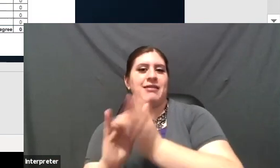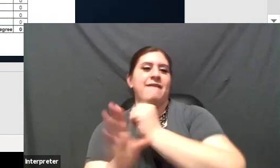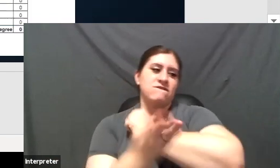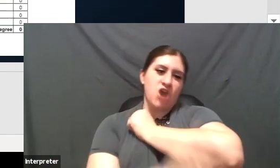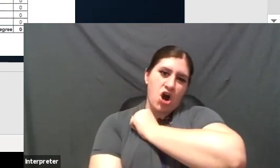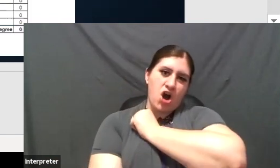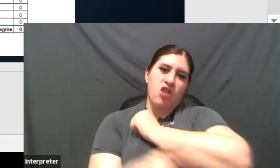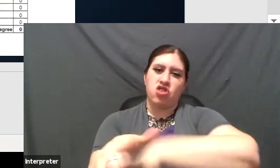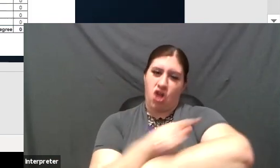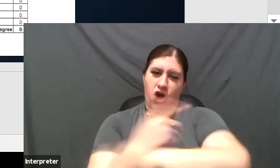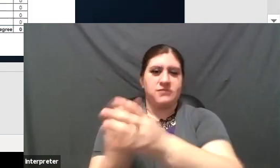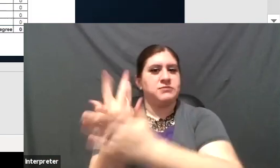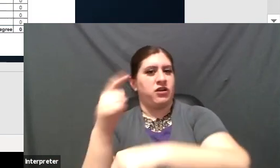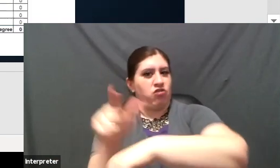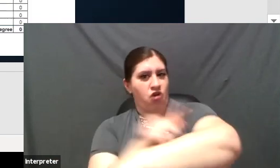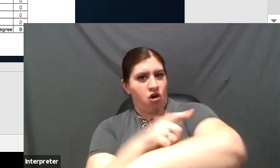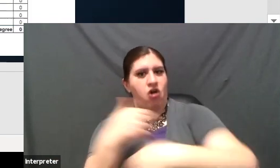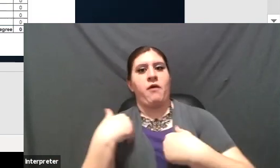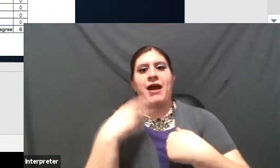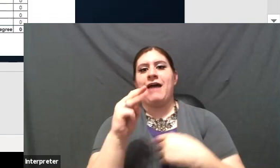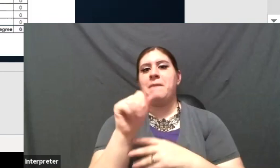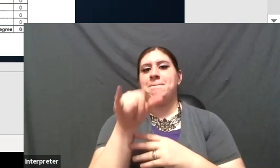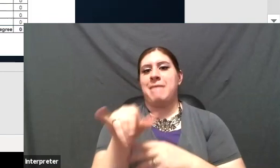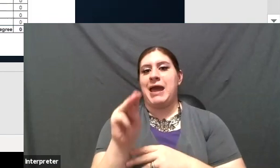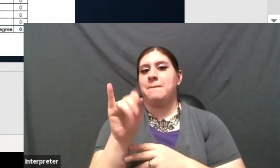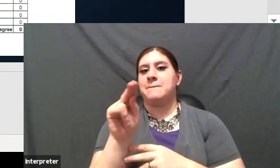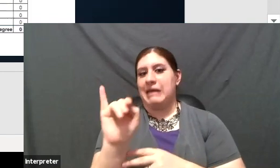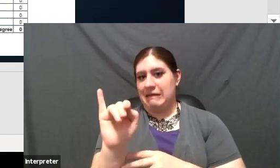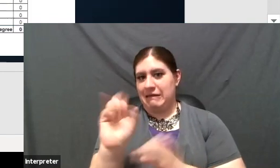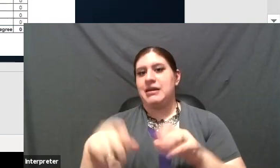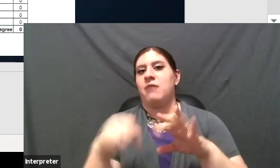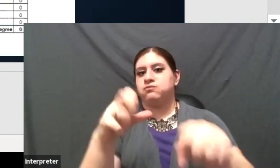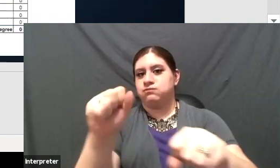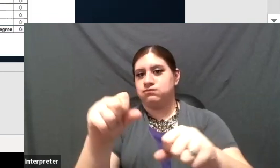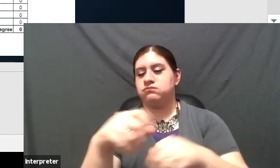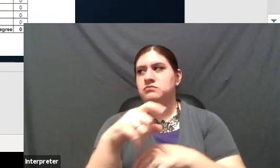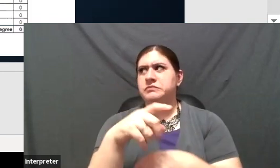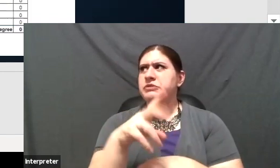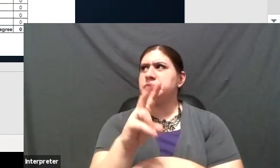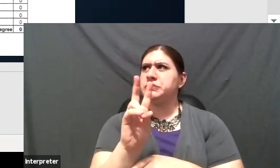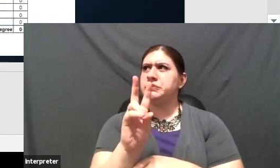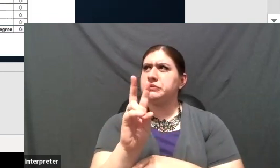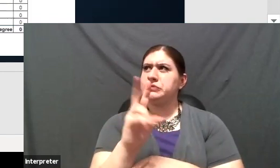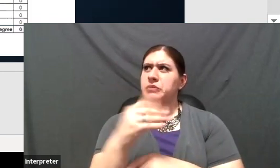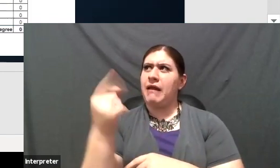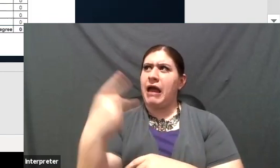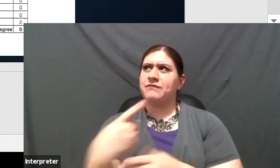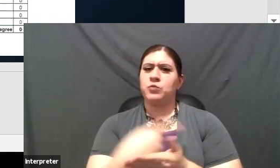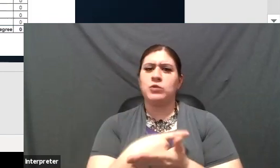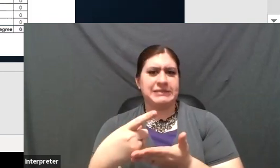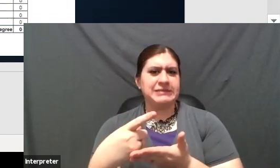in the spring. You have a May Mini that you can take biology courses in. That's about a 2.5-week